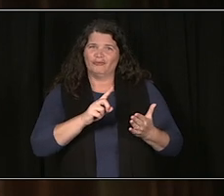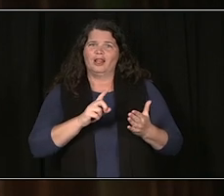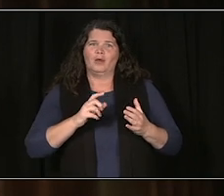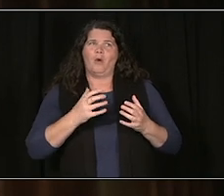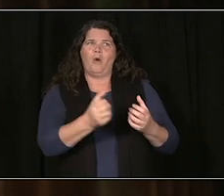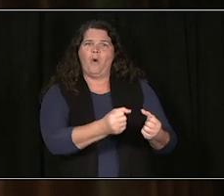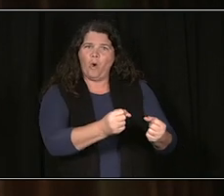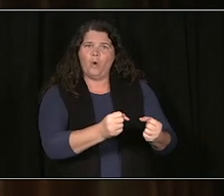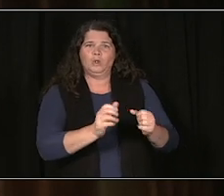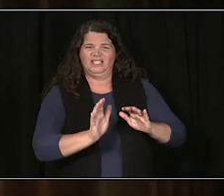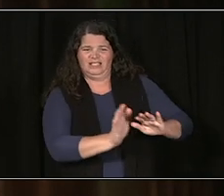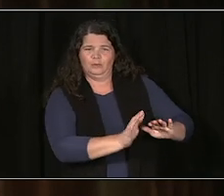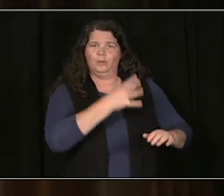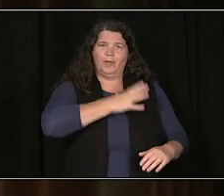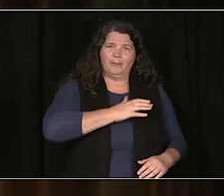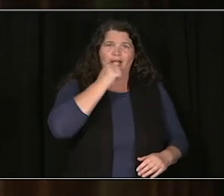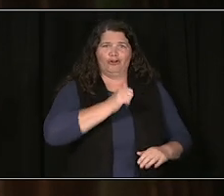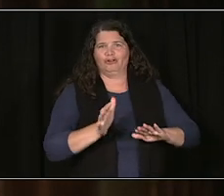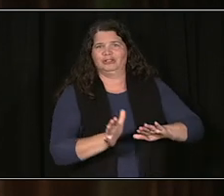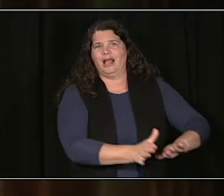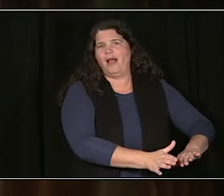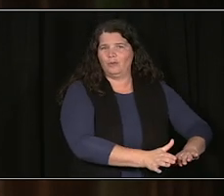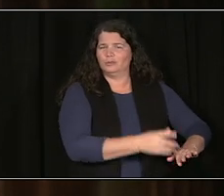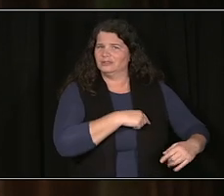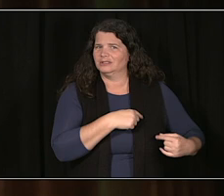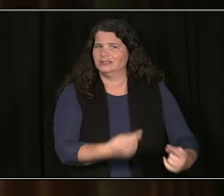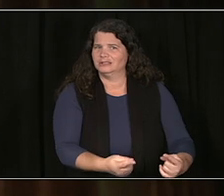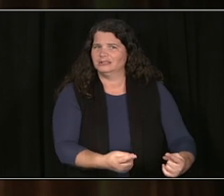held back women and girls. There is